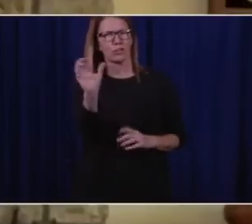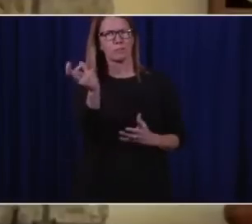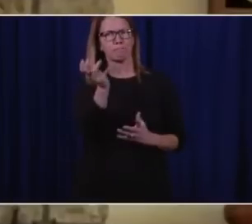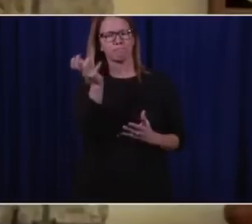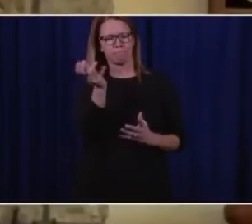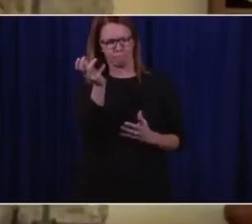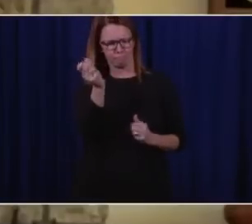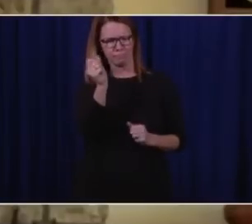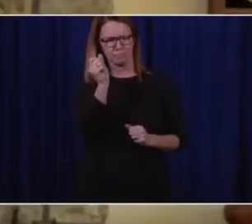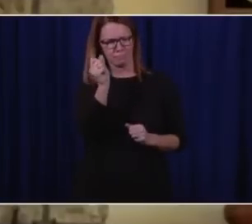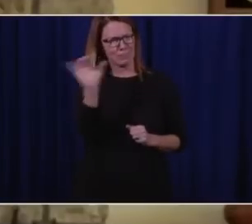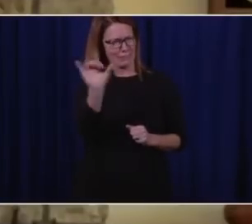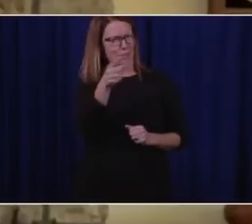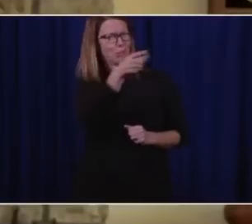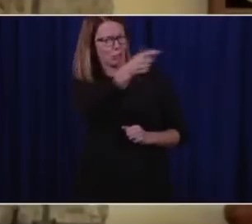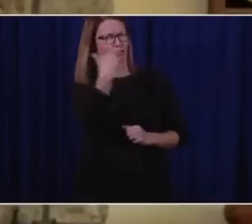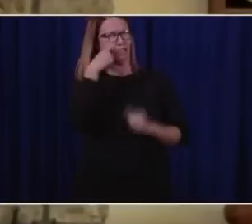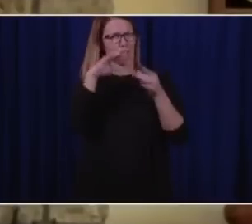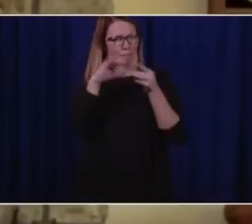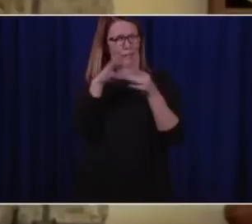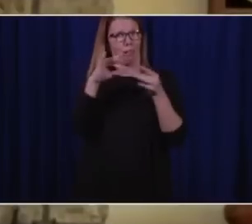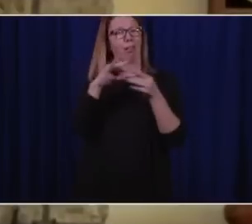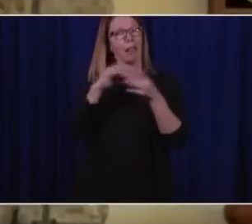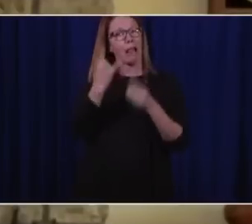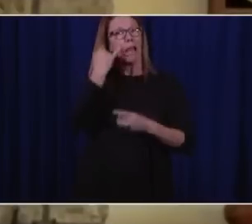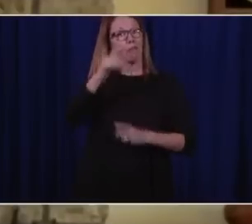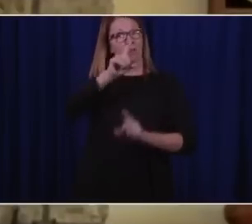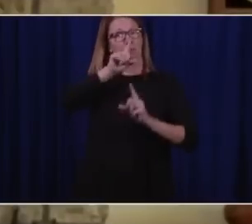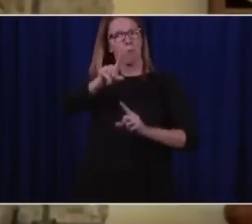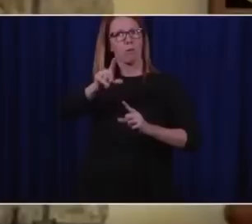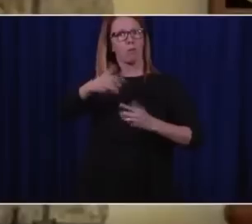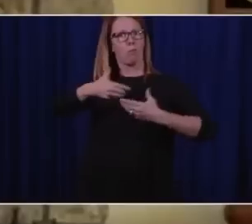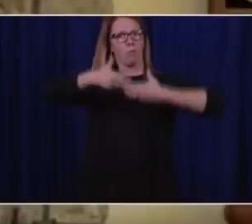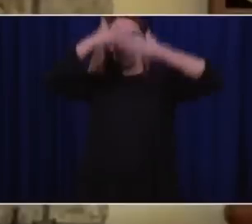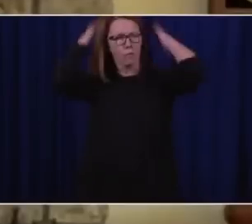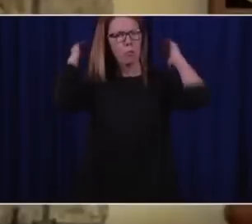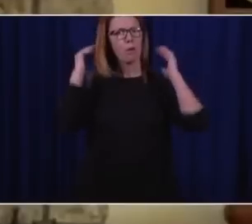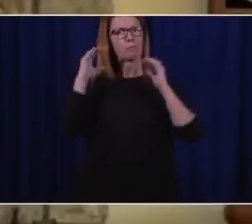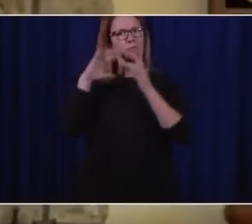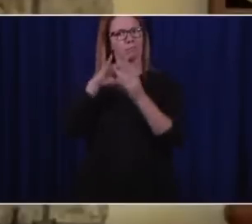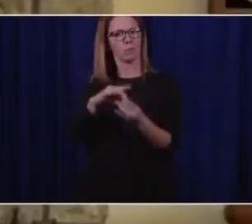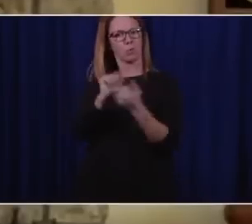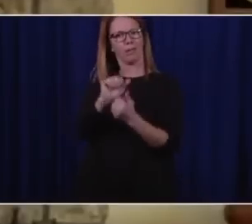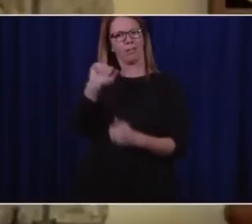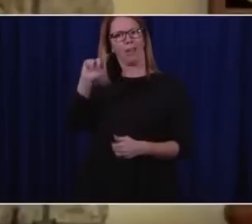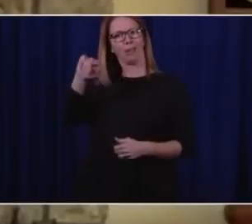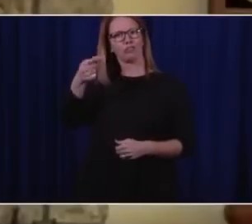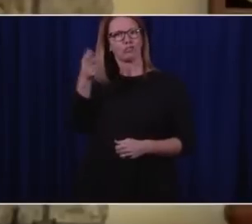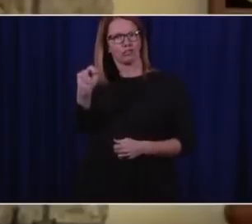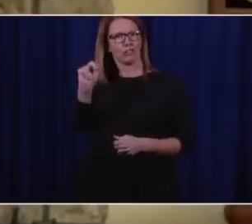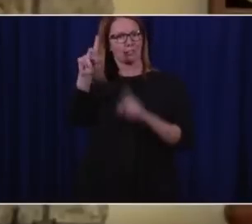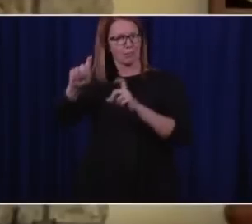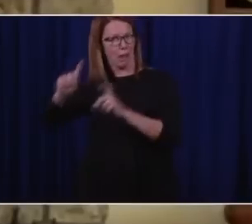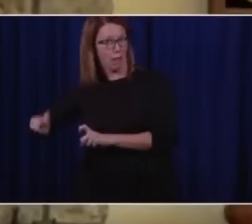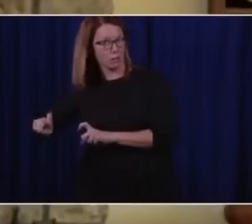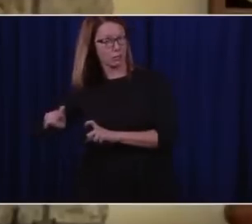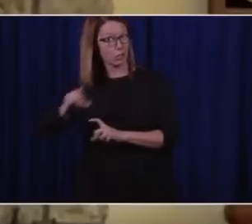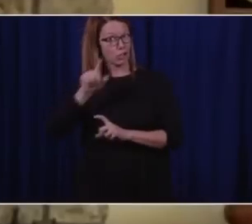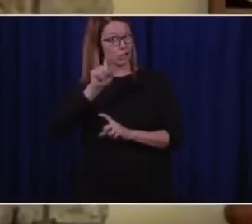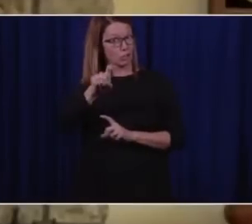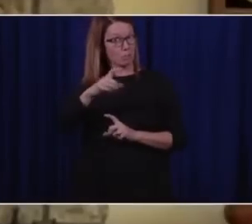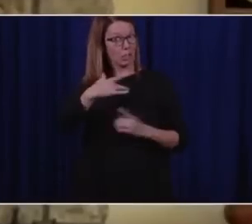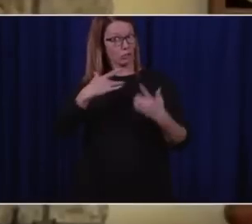story. If the reporting is overwhelmed by numbers and these antigen tests, should people be concerned that other parts of the state